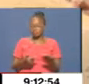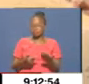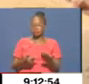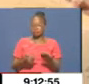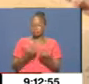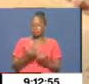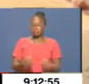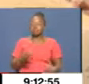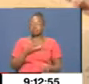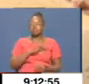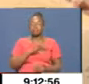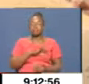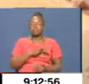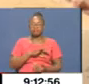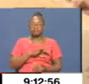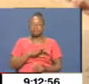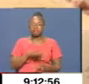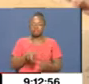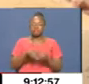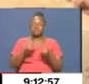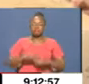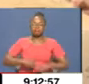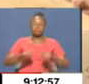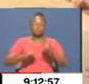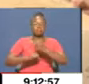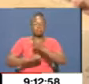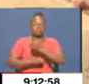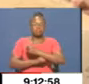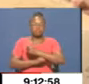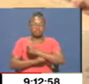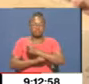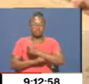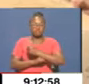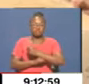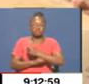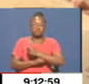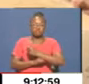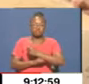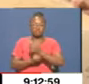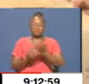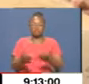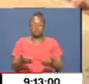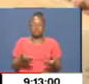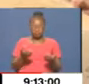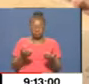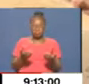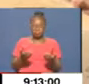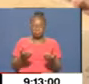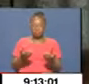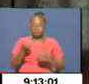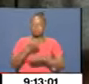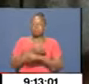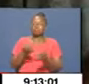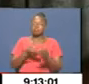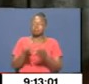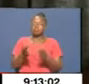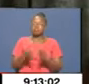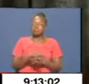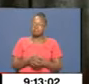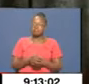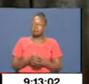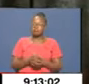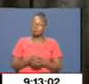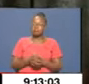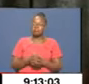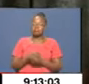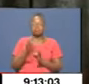are benefiting and they are able to support their needs in terms of school fees or that. The sad tale